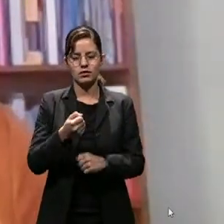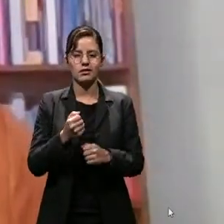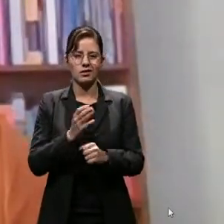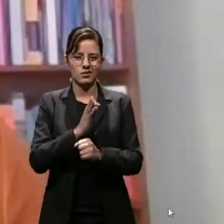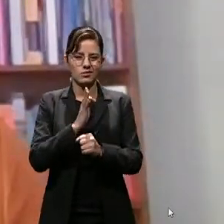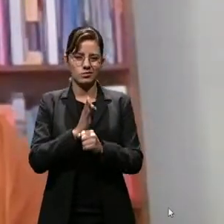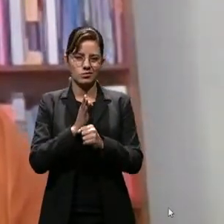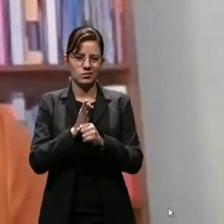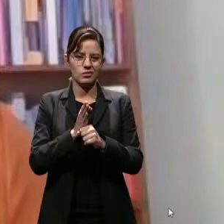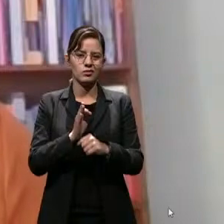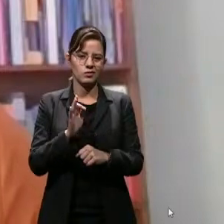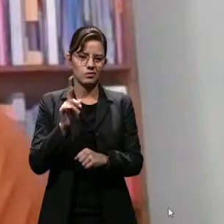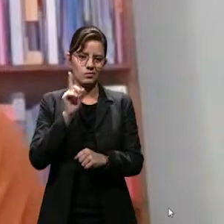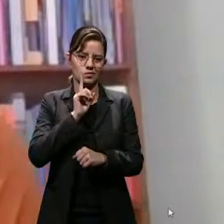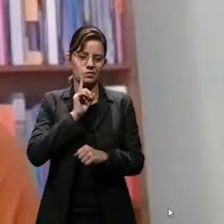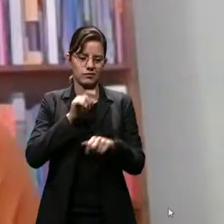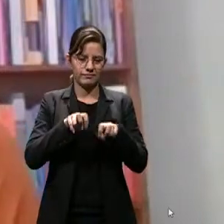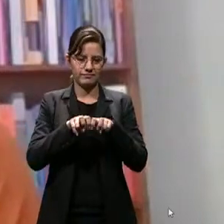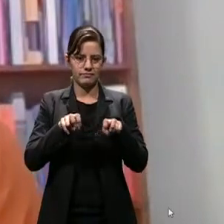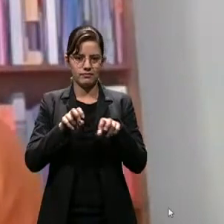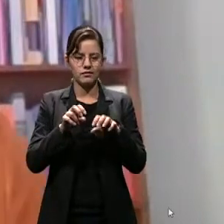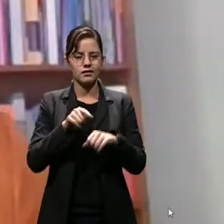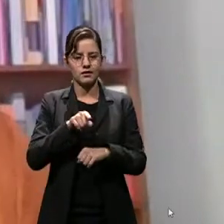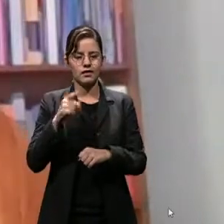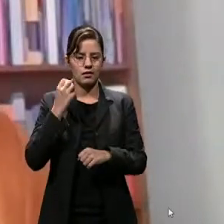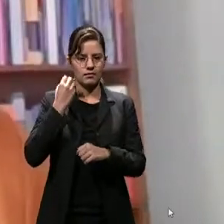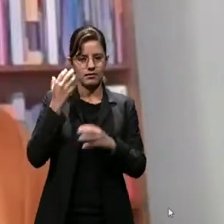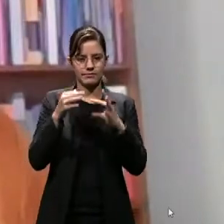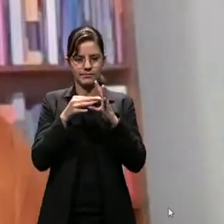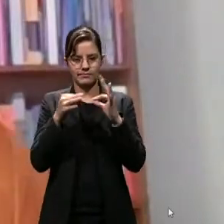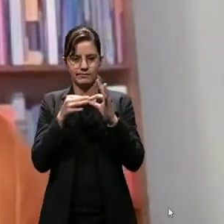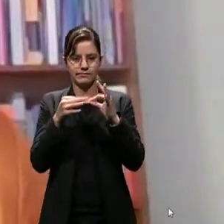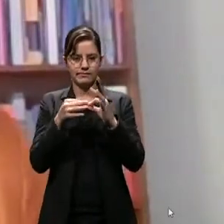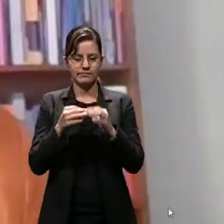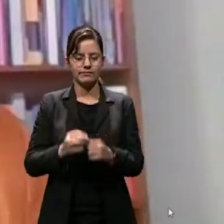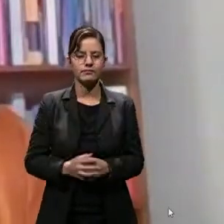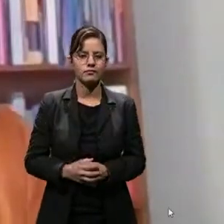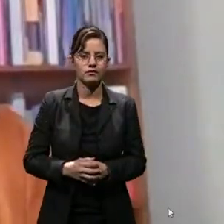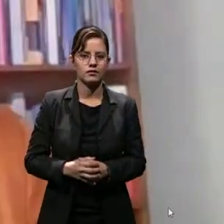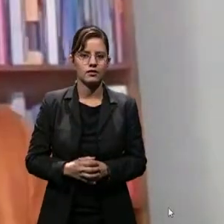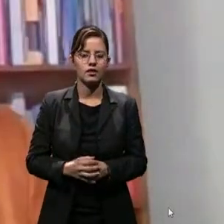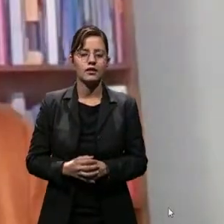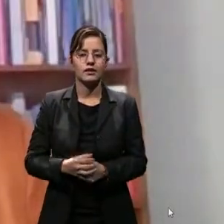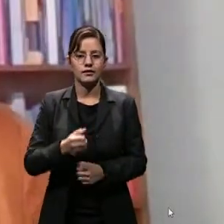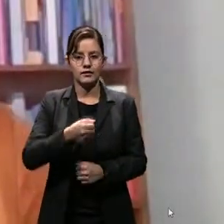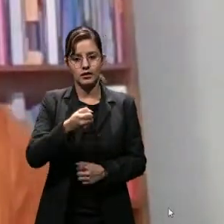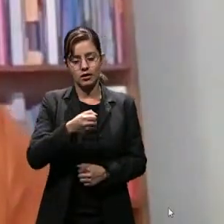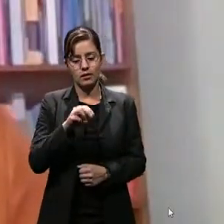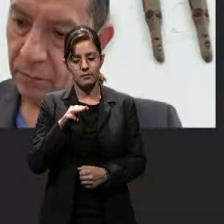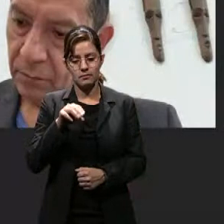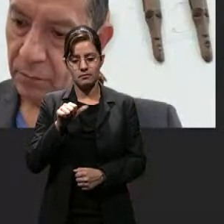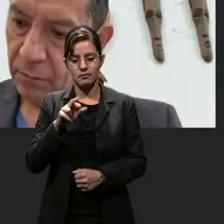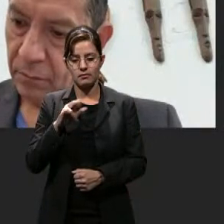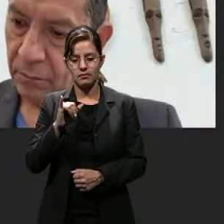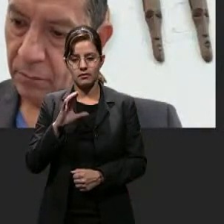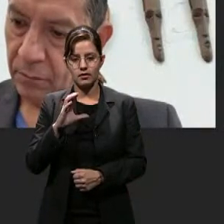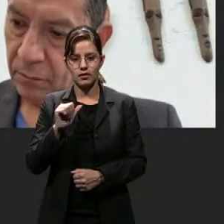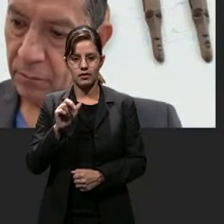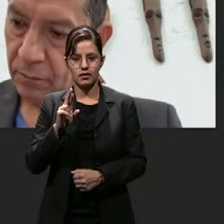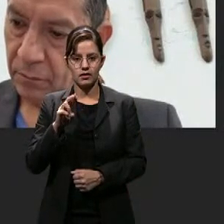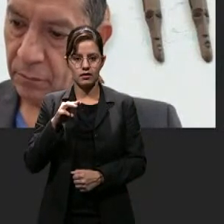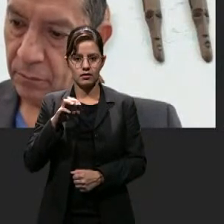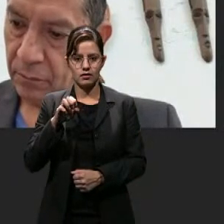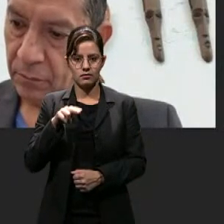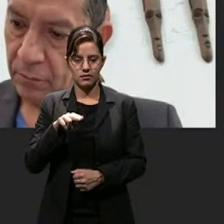the panelists who are going to be sharing their ideas with us today. I want to say thank you to